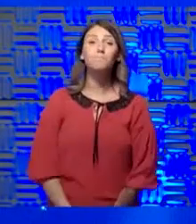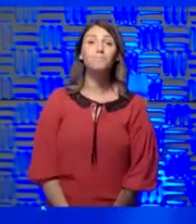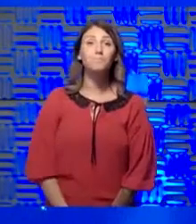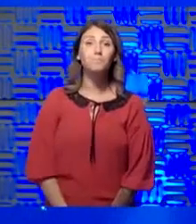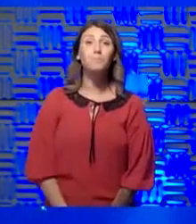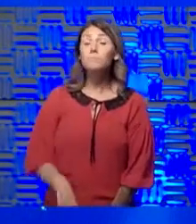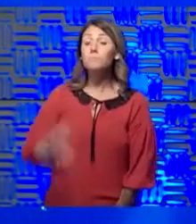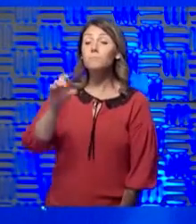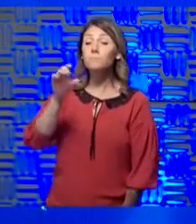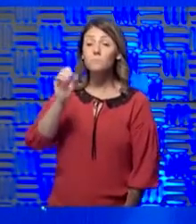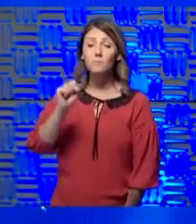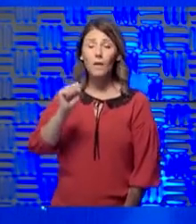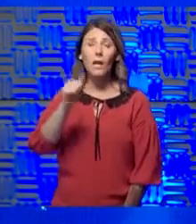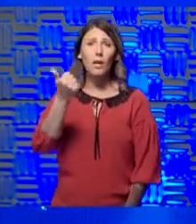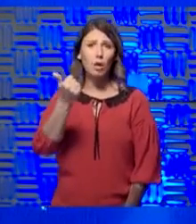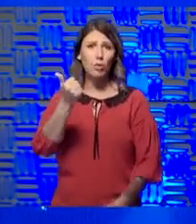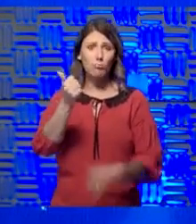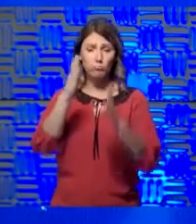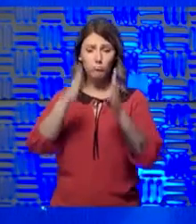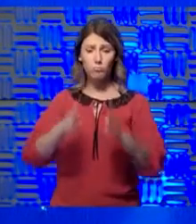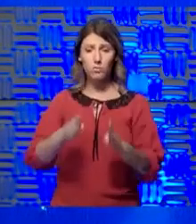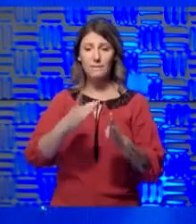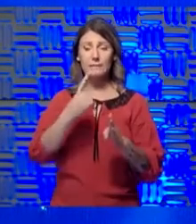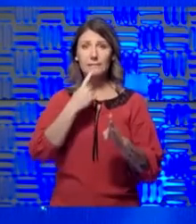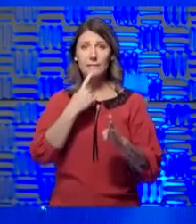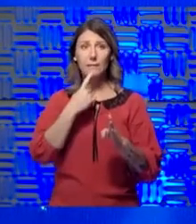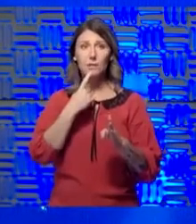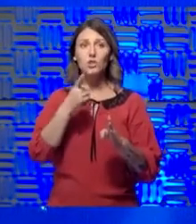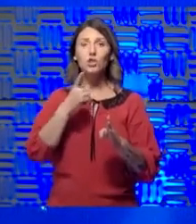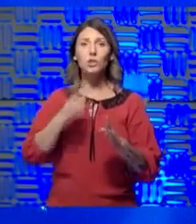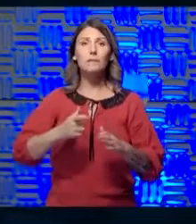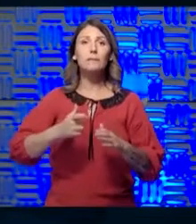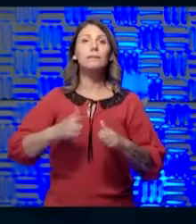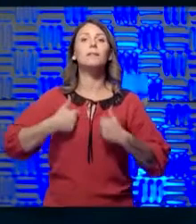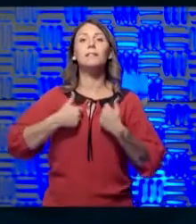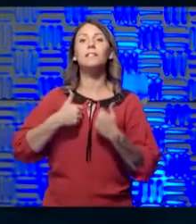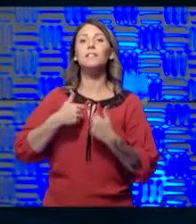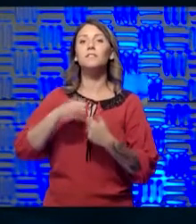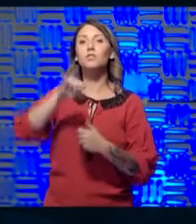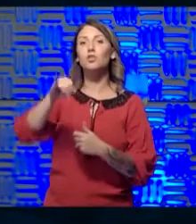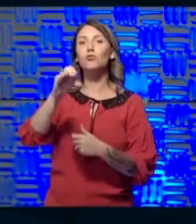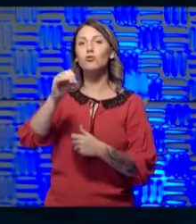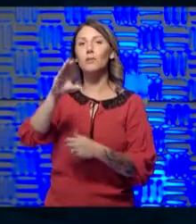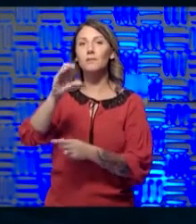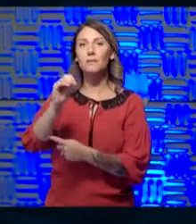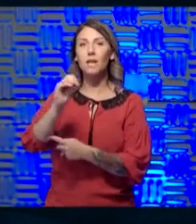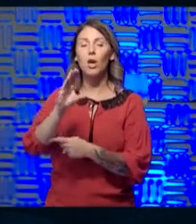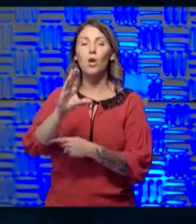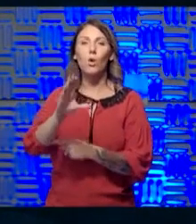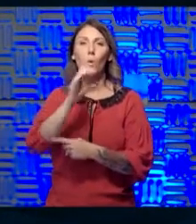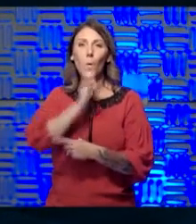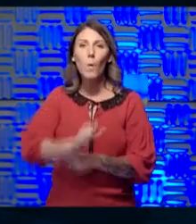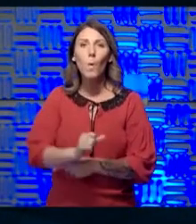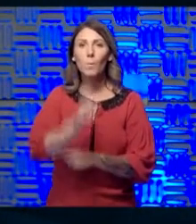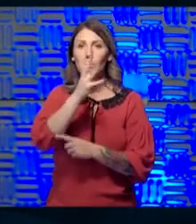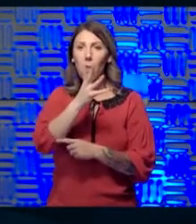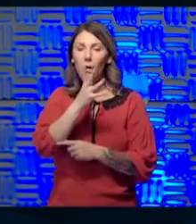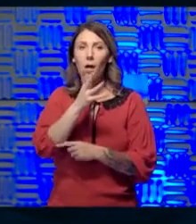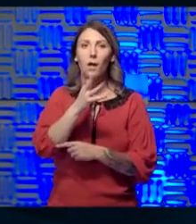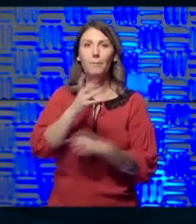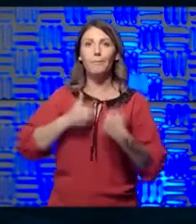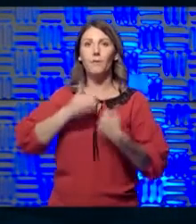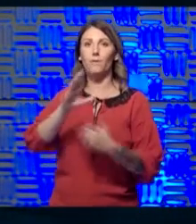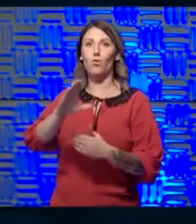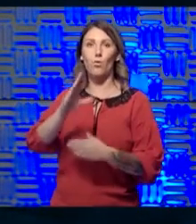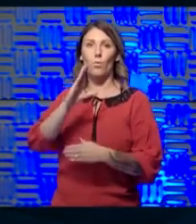Yeah, I have another viewer who says that she lives in Johnson County and her elderly mother lives in her own home in rural